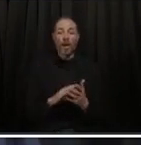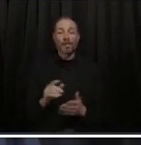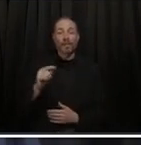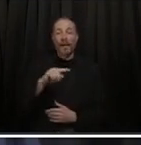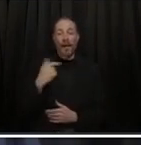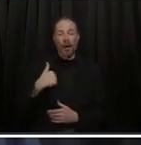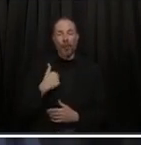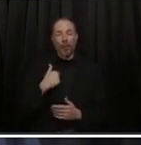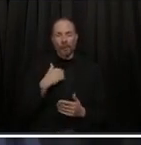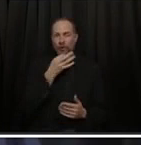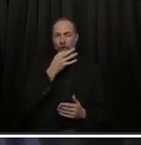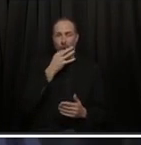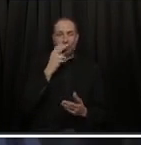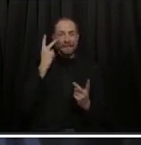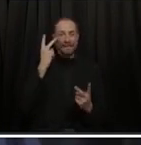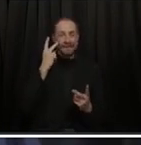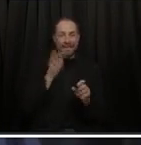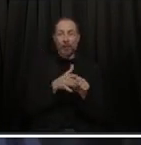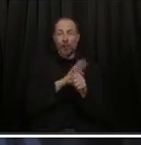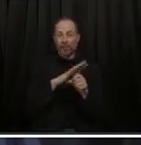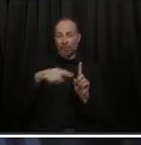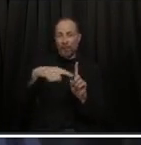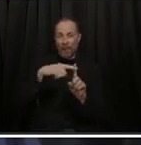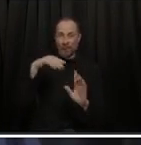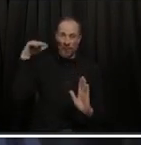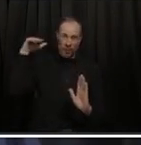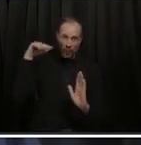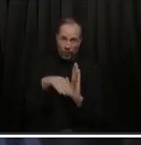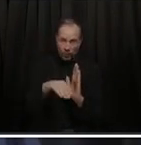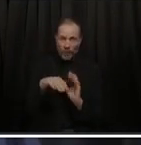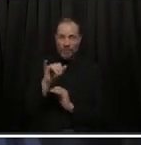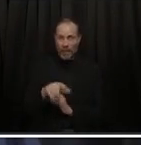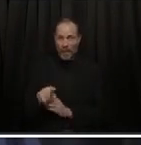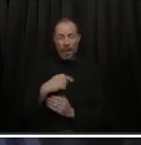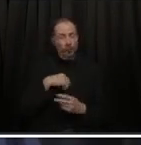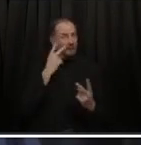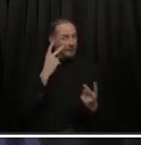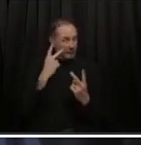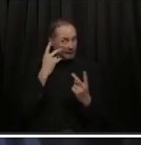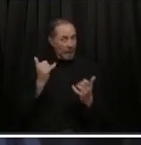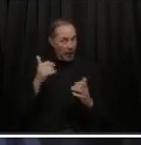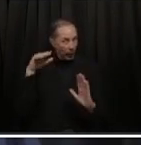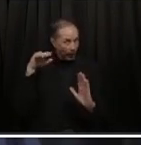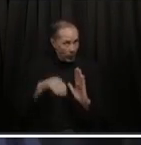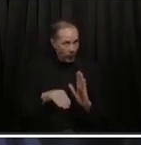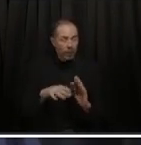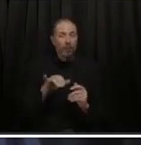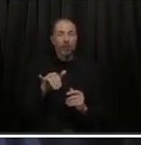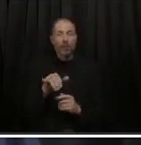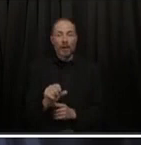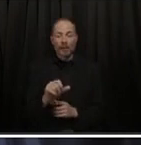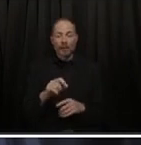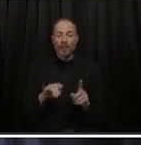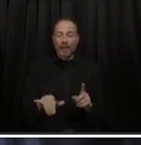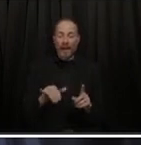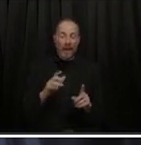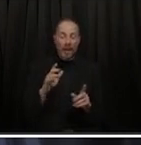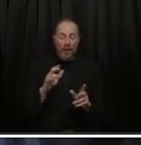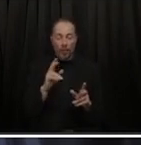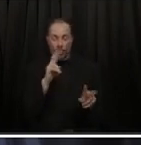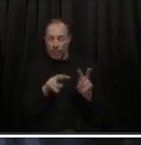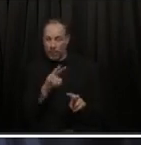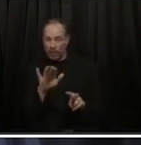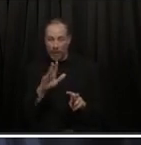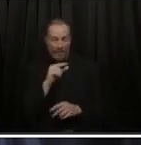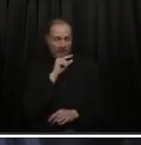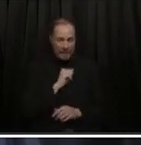downward trend in cases and hospitalizations. It's what we're seeing now. That's obviously before any effect from Thanksgiving or travel